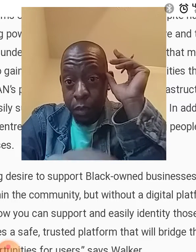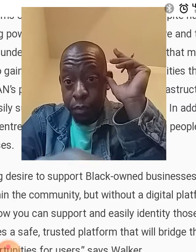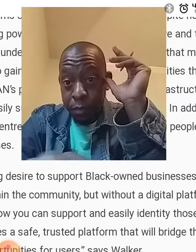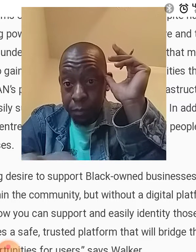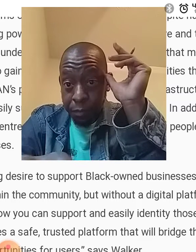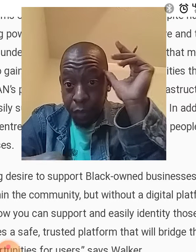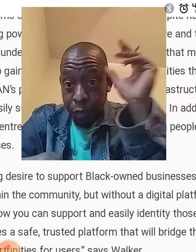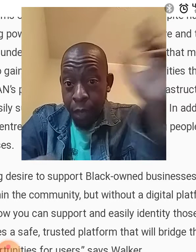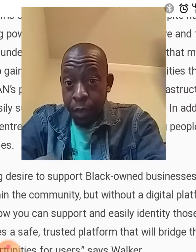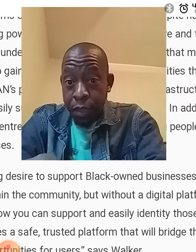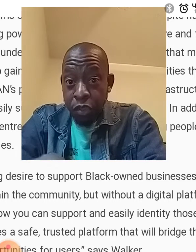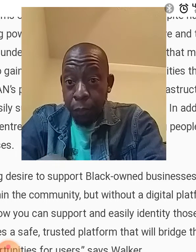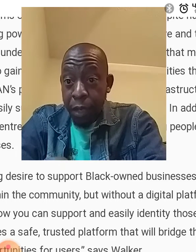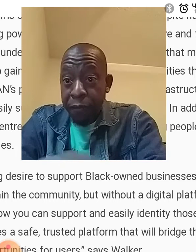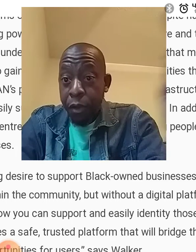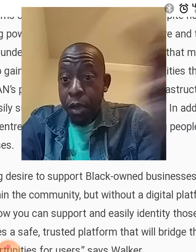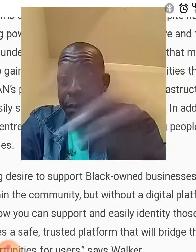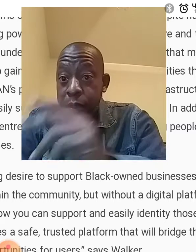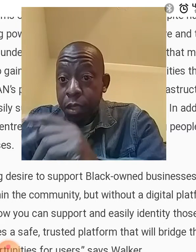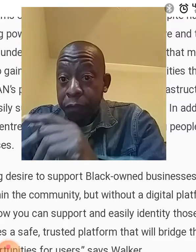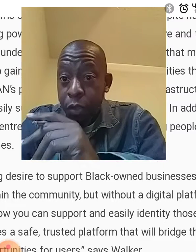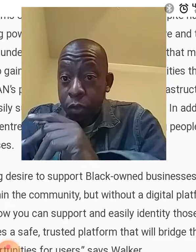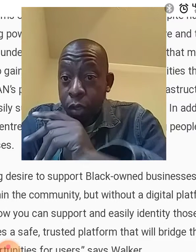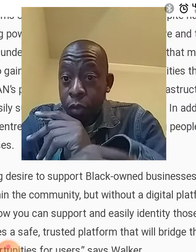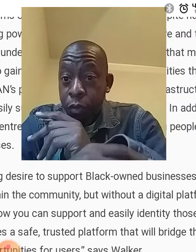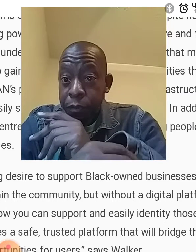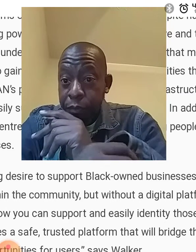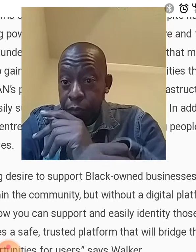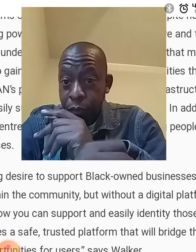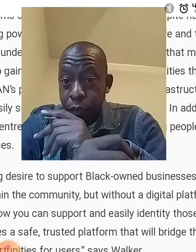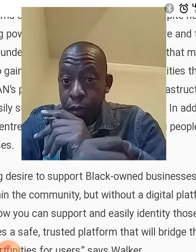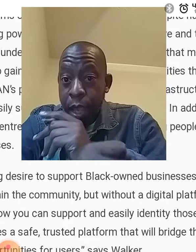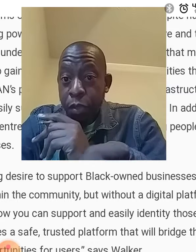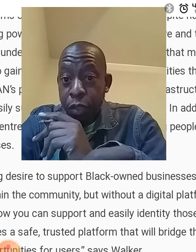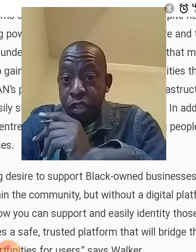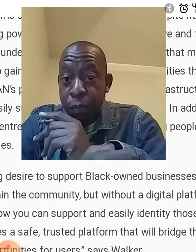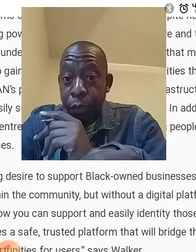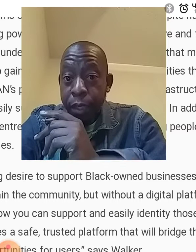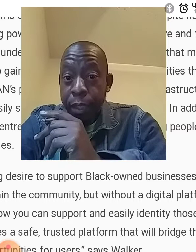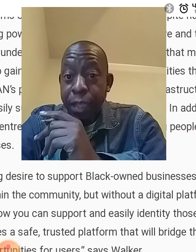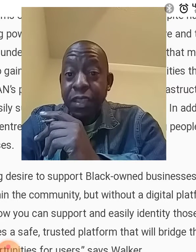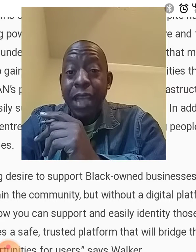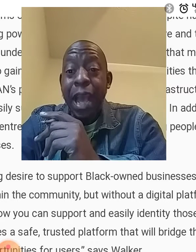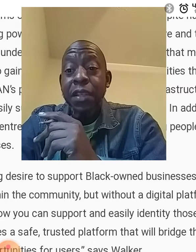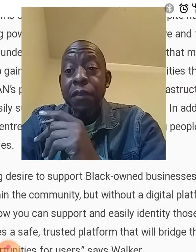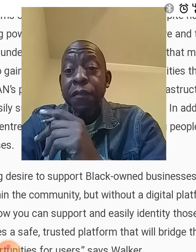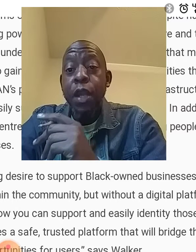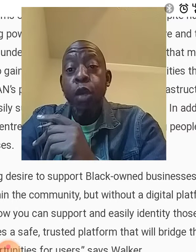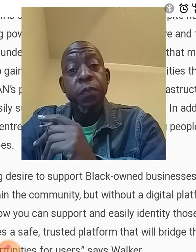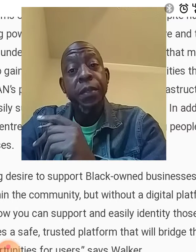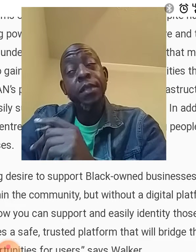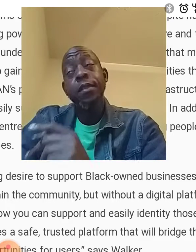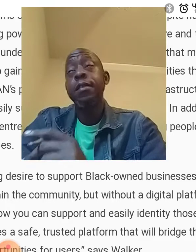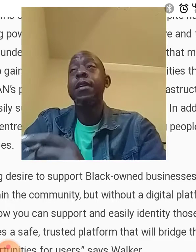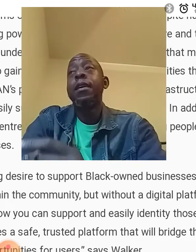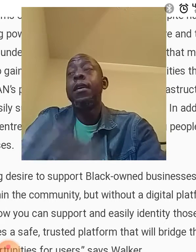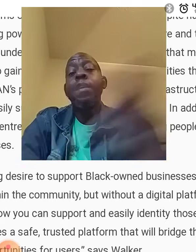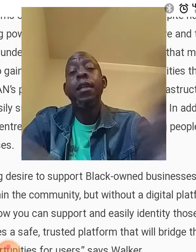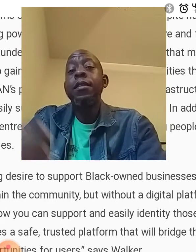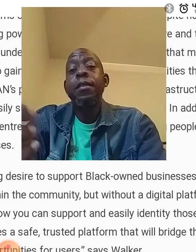But without a digital platform, it is difficult to know how you can support and easily identify those